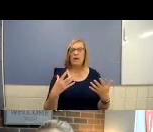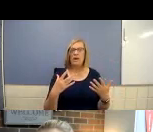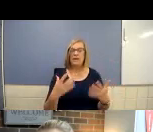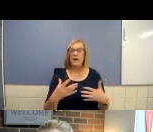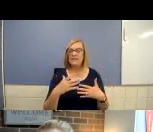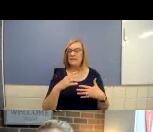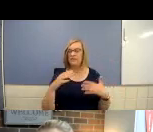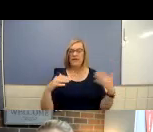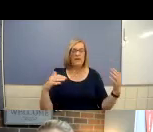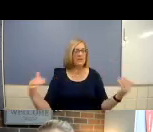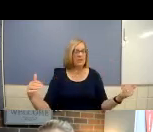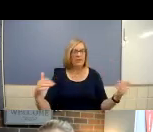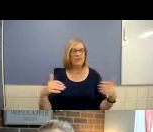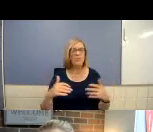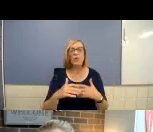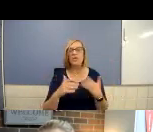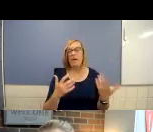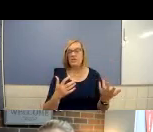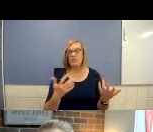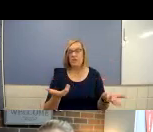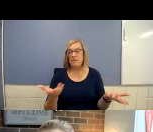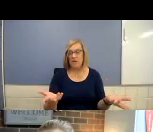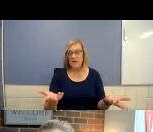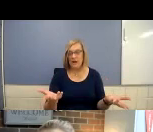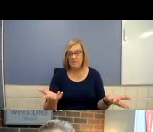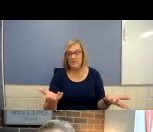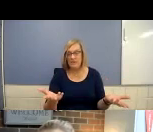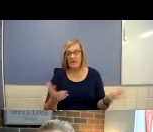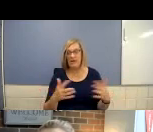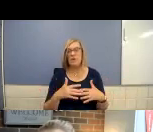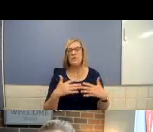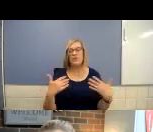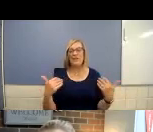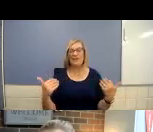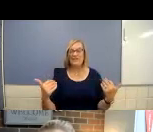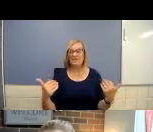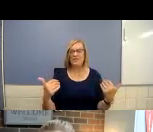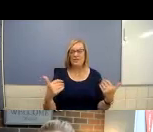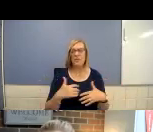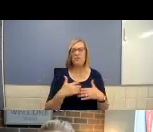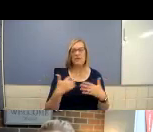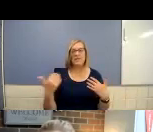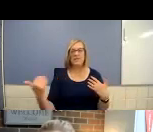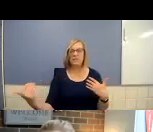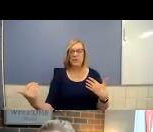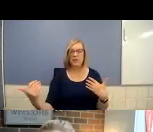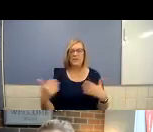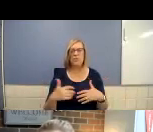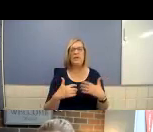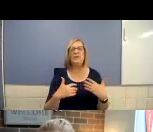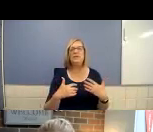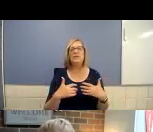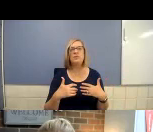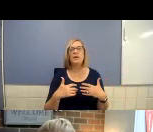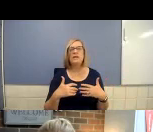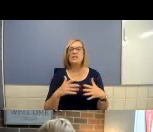for clients in their various situations with a mentor with them at all times, who's a fully licensed interpreter with lots of experience and